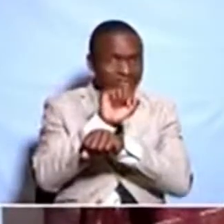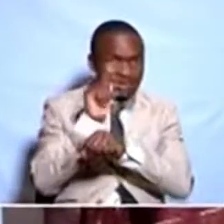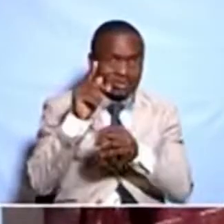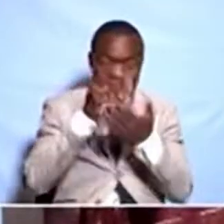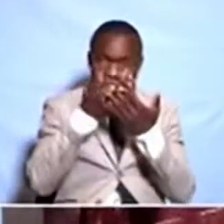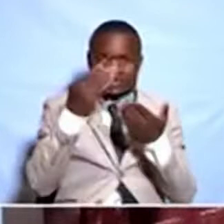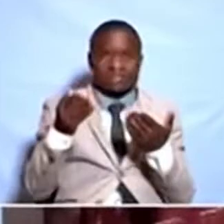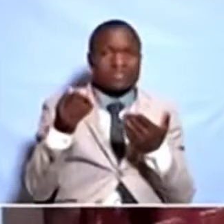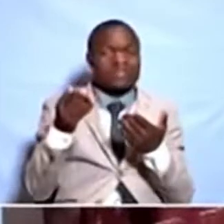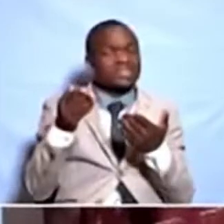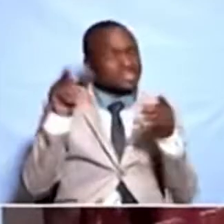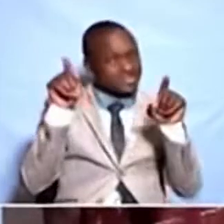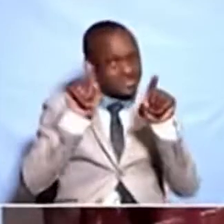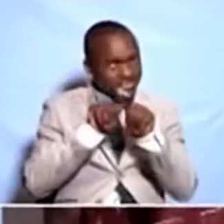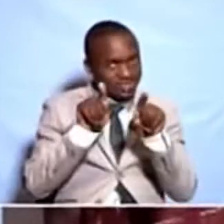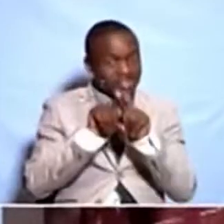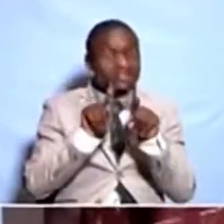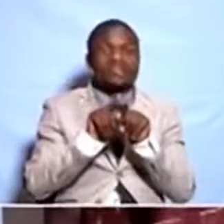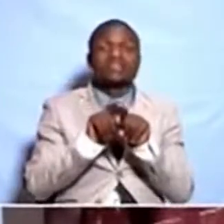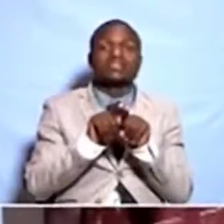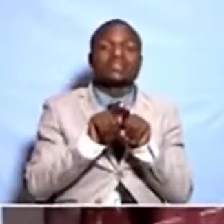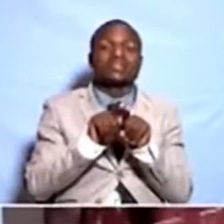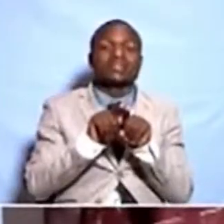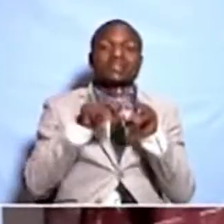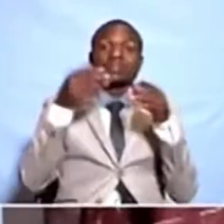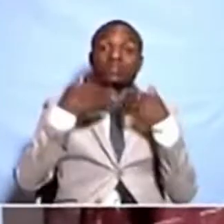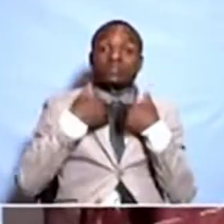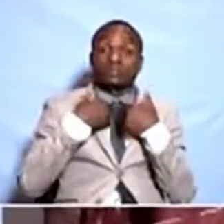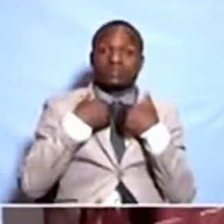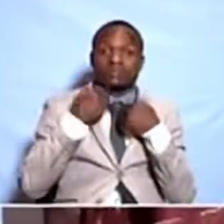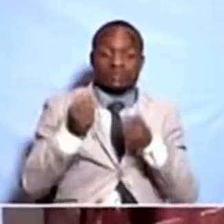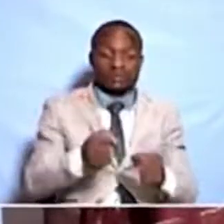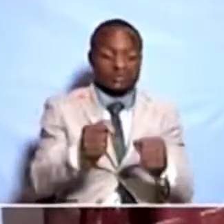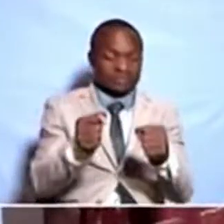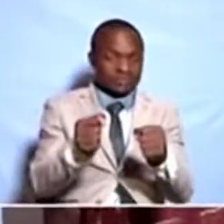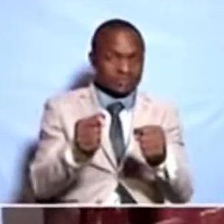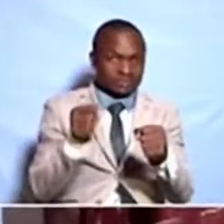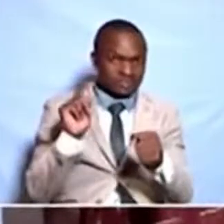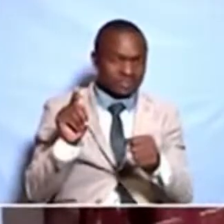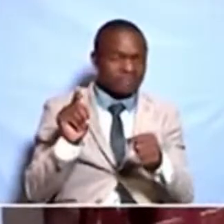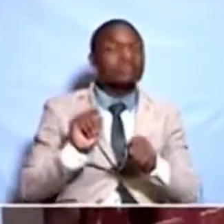as we have them on our system.